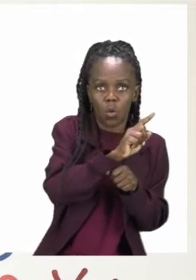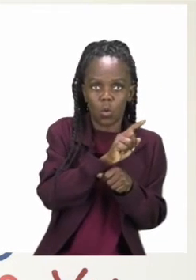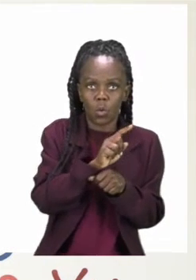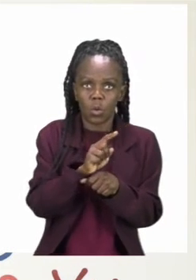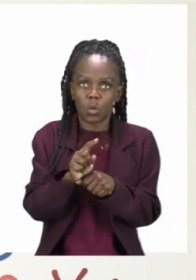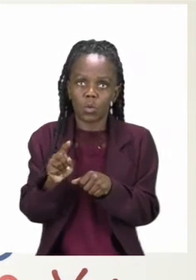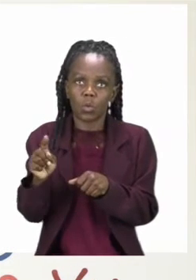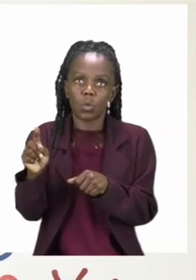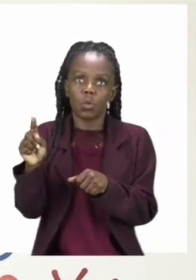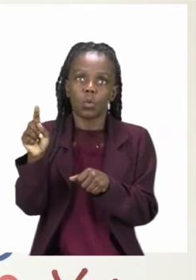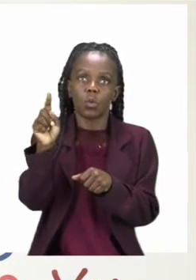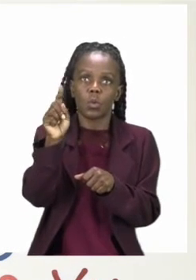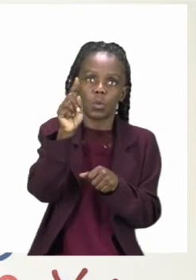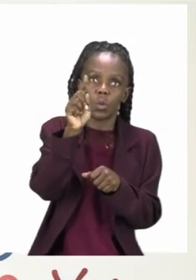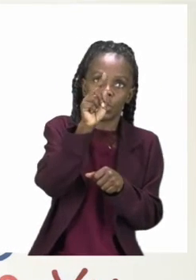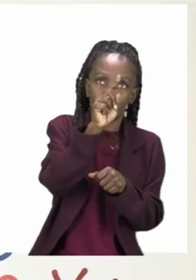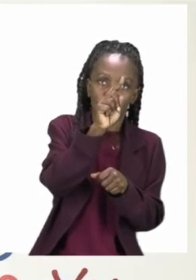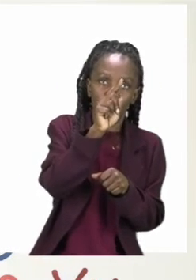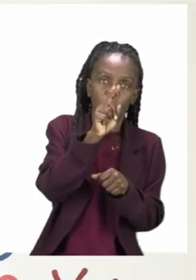round.